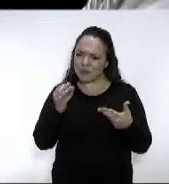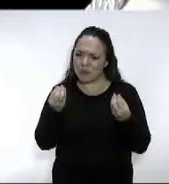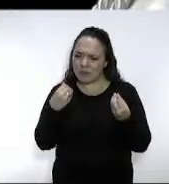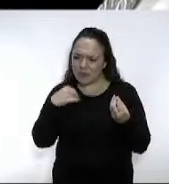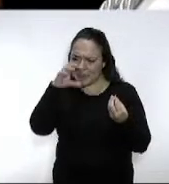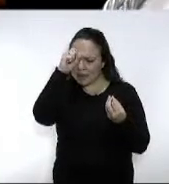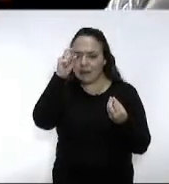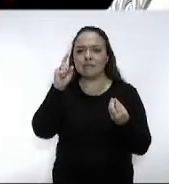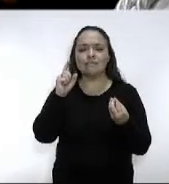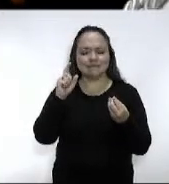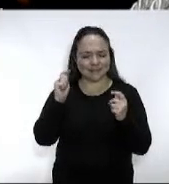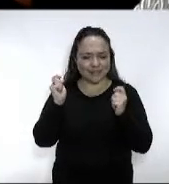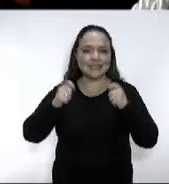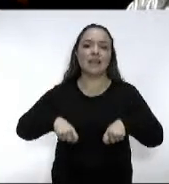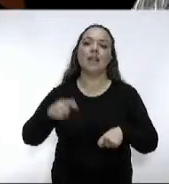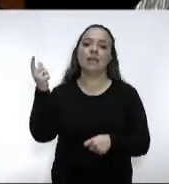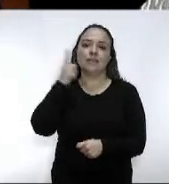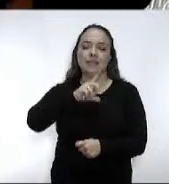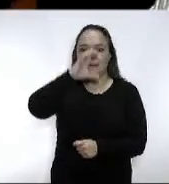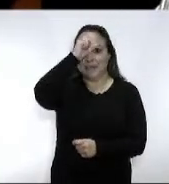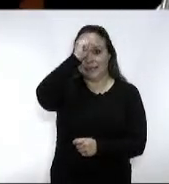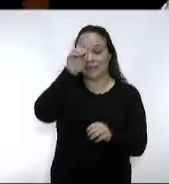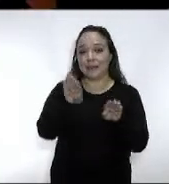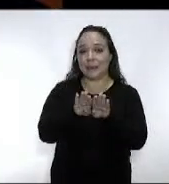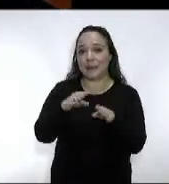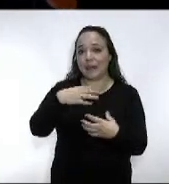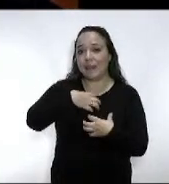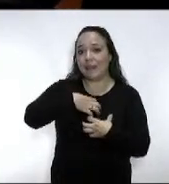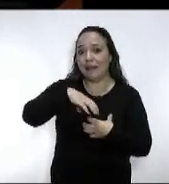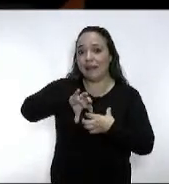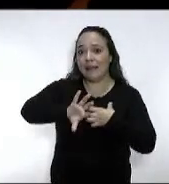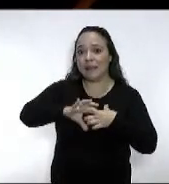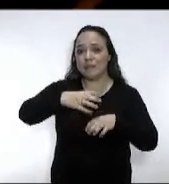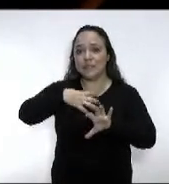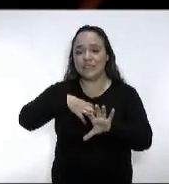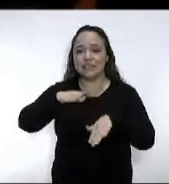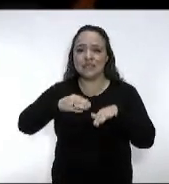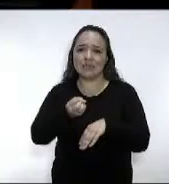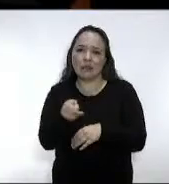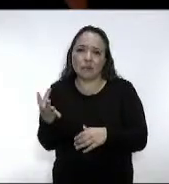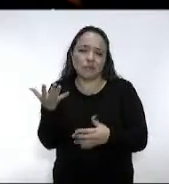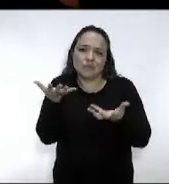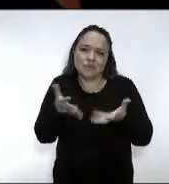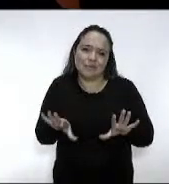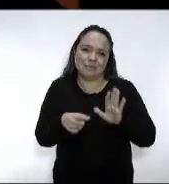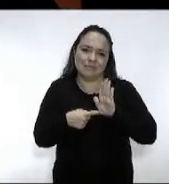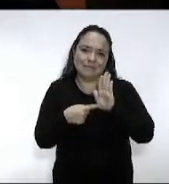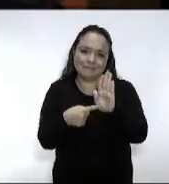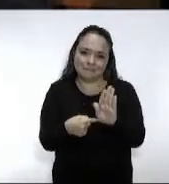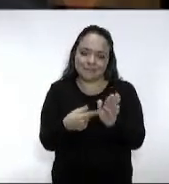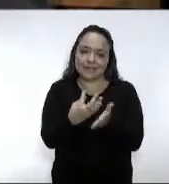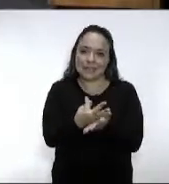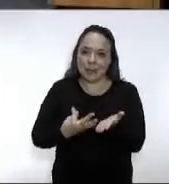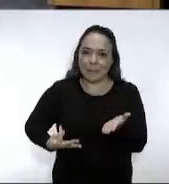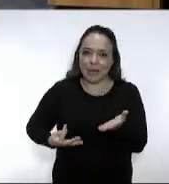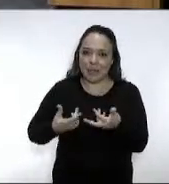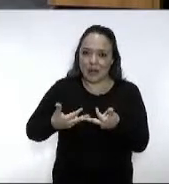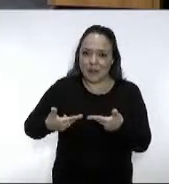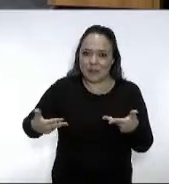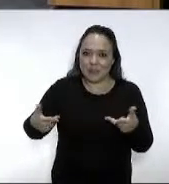xexé. Inside the American Academy, I'm sure that we have learned a lot. Besides what the syllabus said, we learned